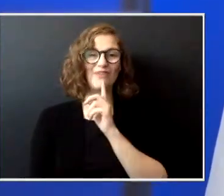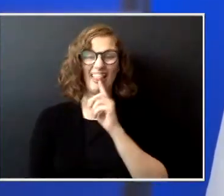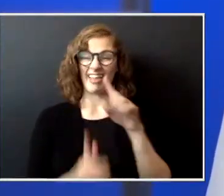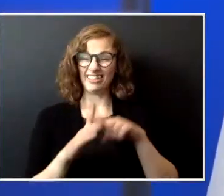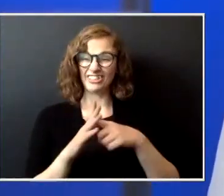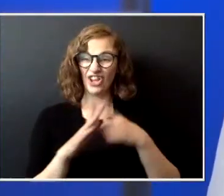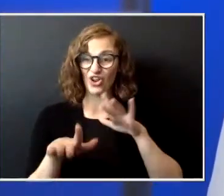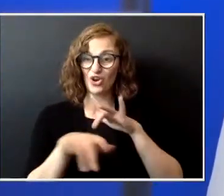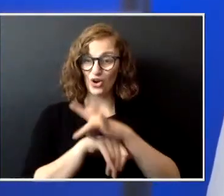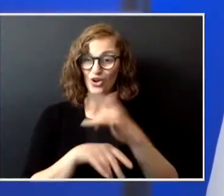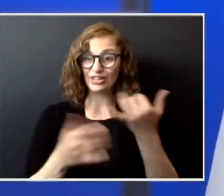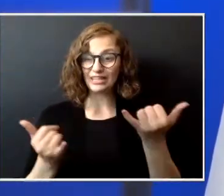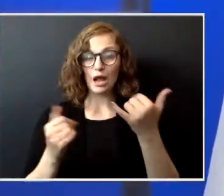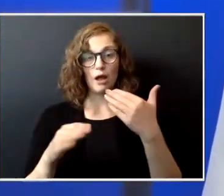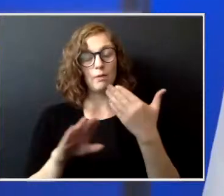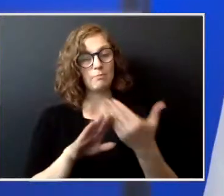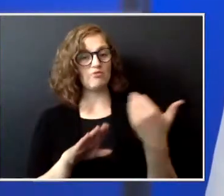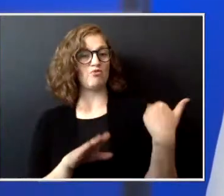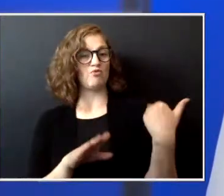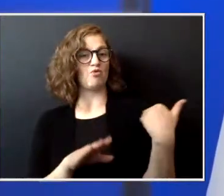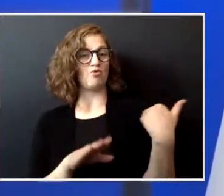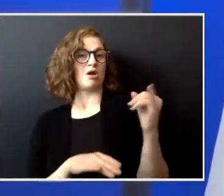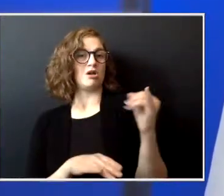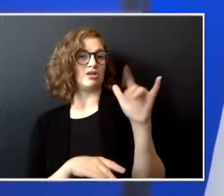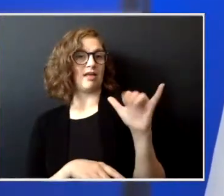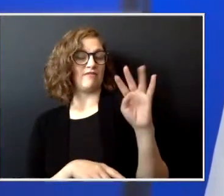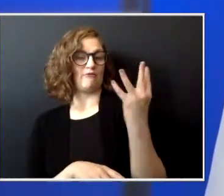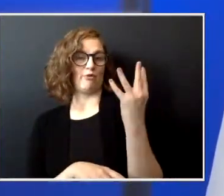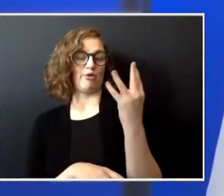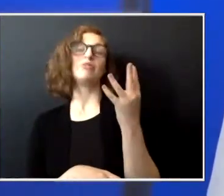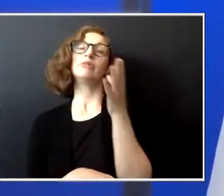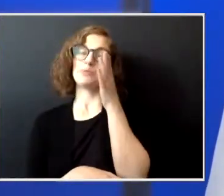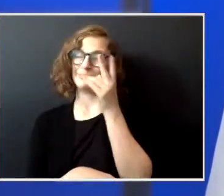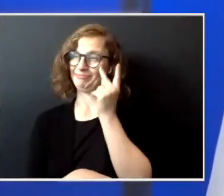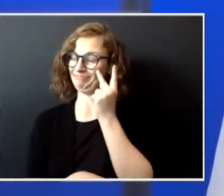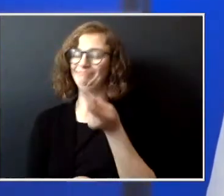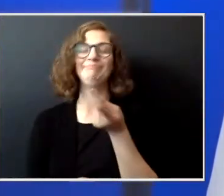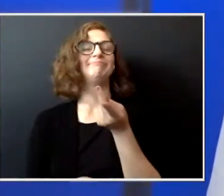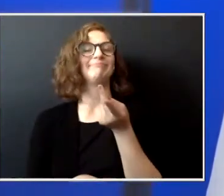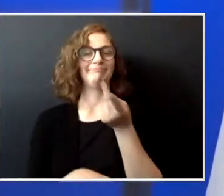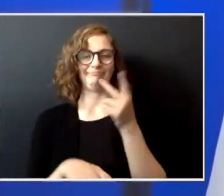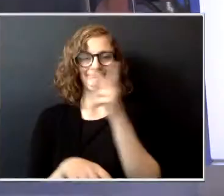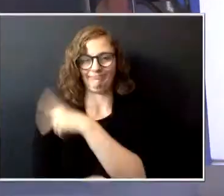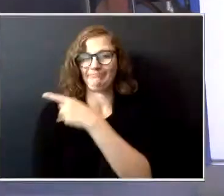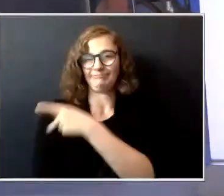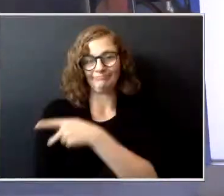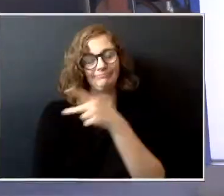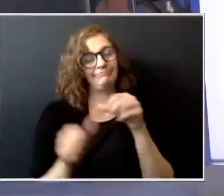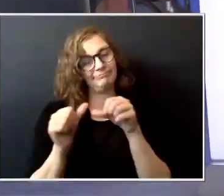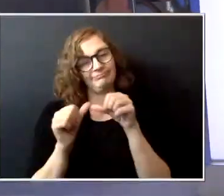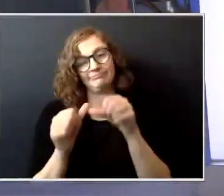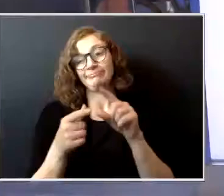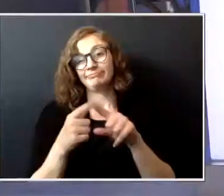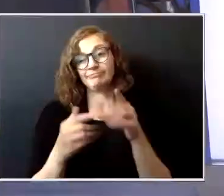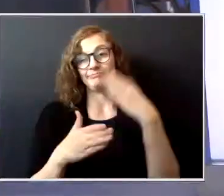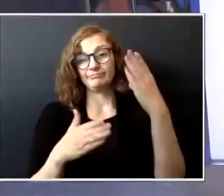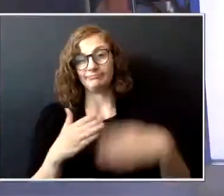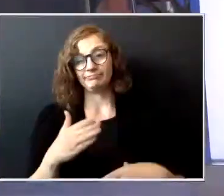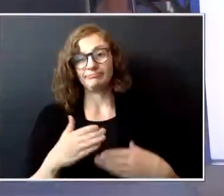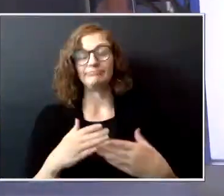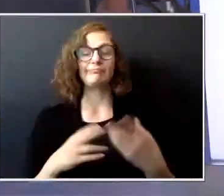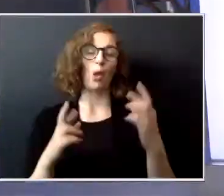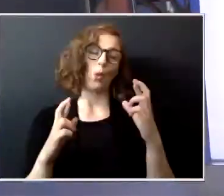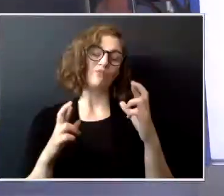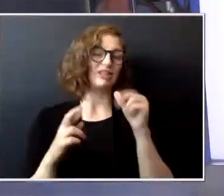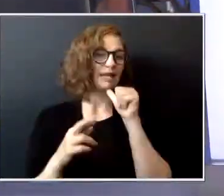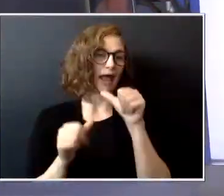got our early patients, but I think it will continue through the weekend, and I hope not beyond. So, medical director. Yes.